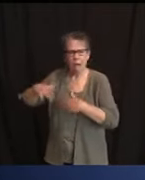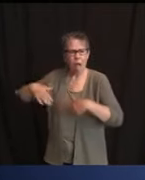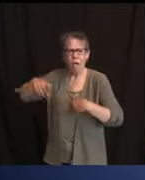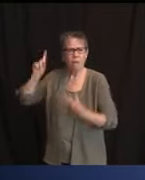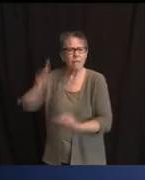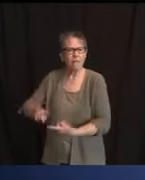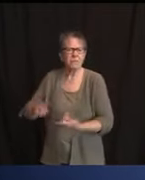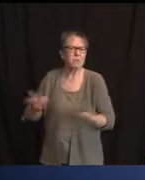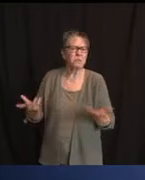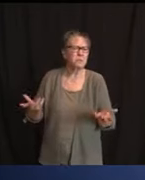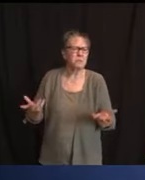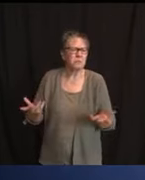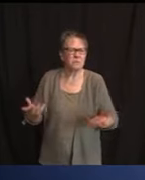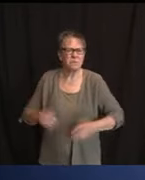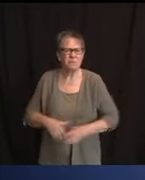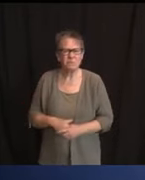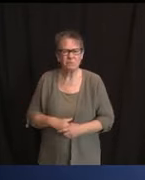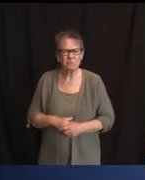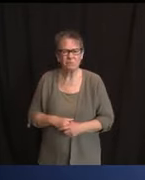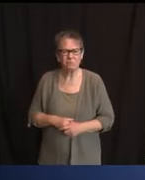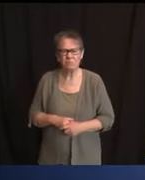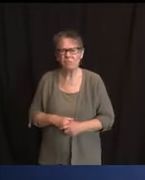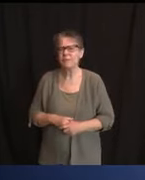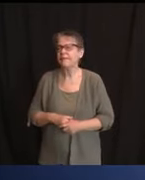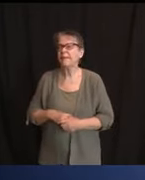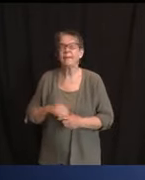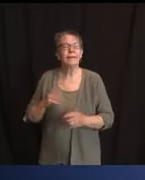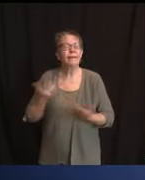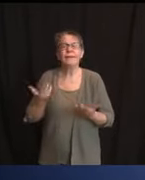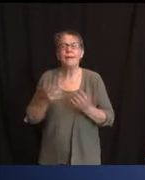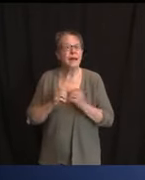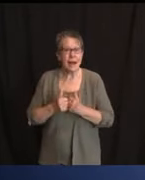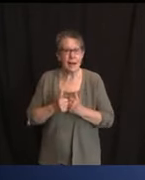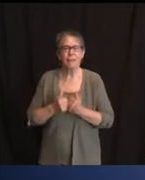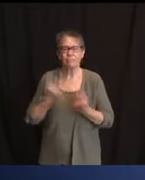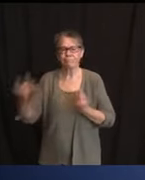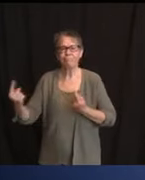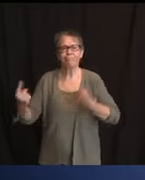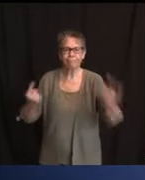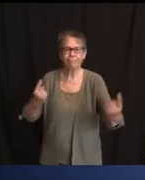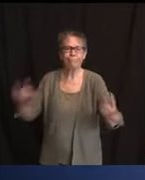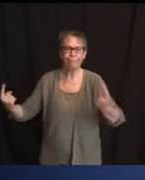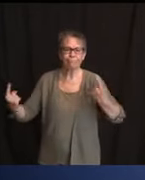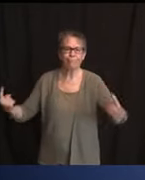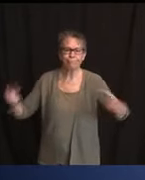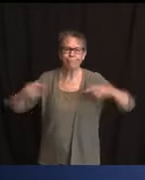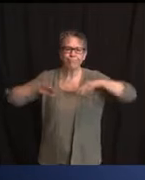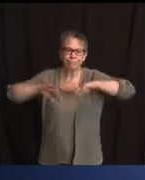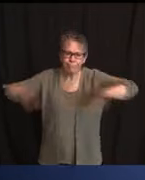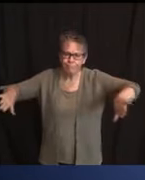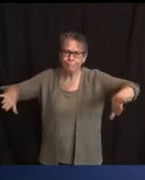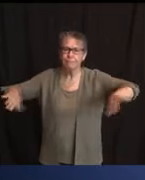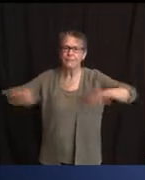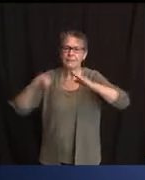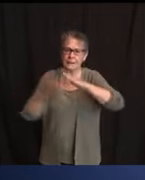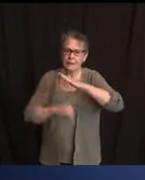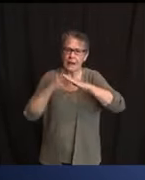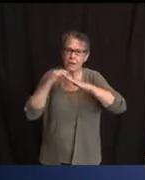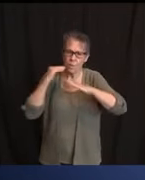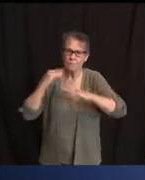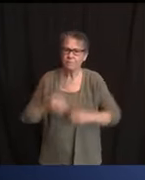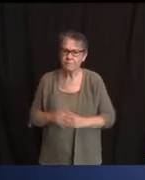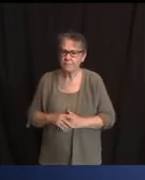made a difference. They have saved lives. That much is clear. I have no doubt in my mind that our numbers would be worse and our deaths would be higher if